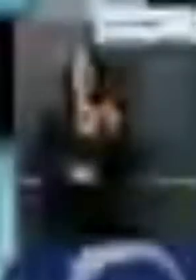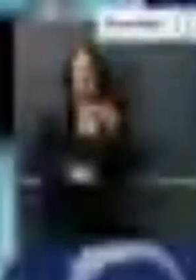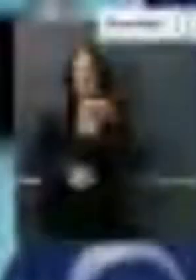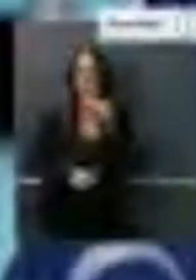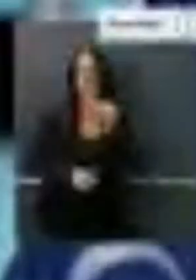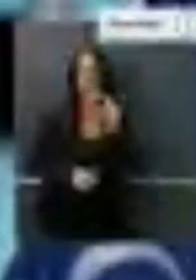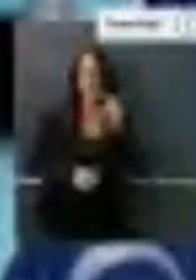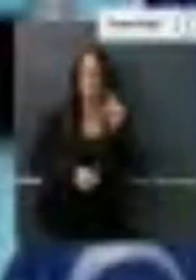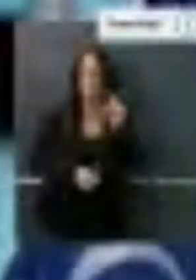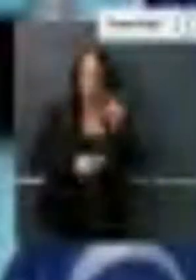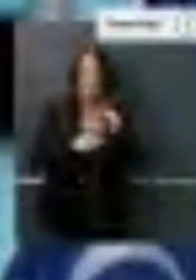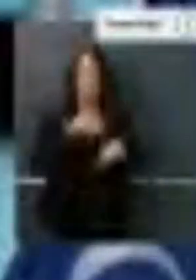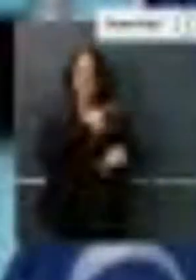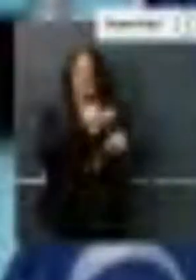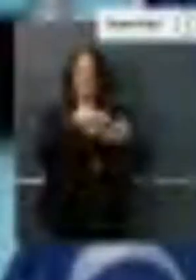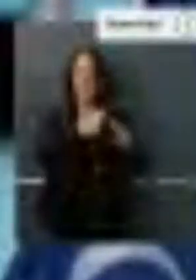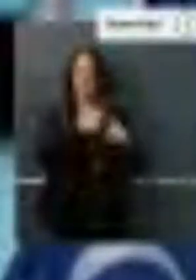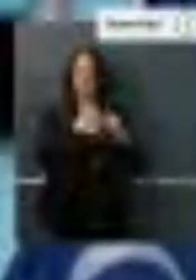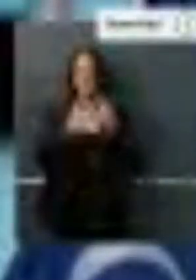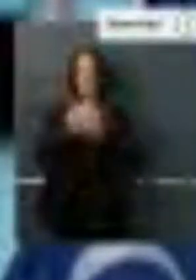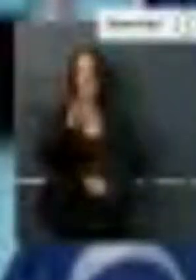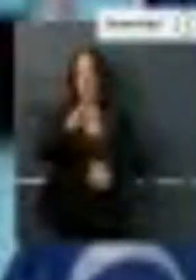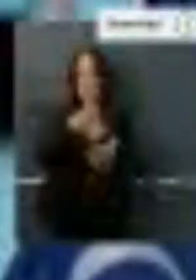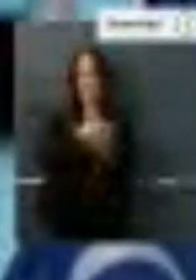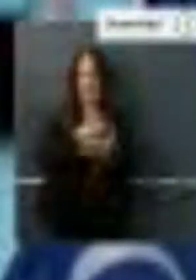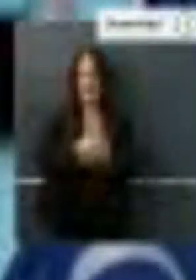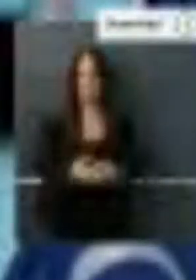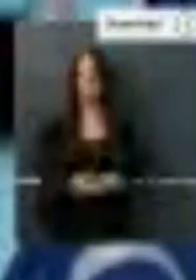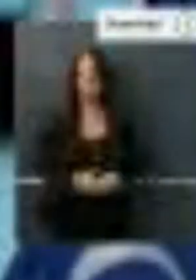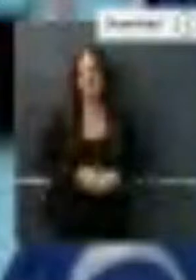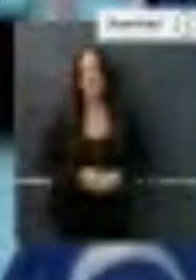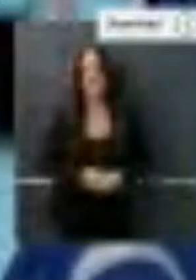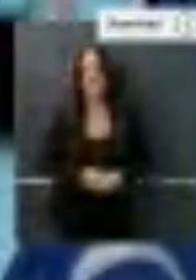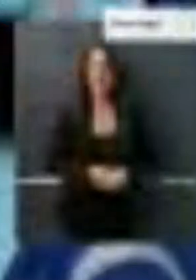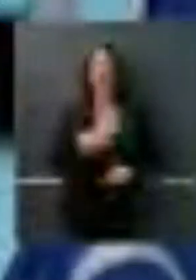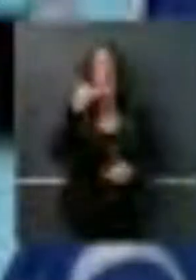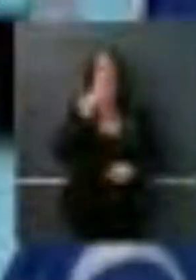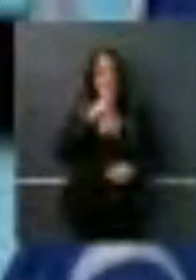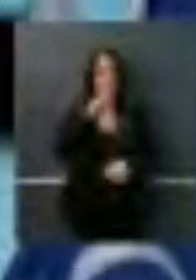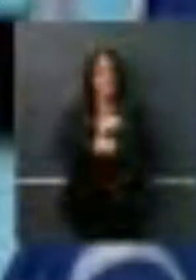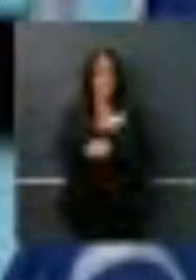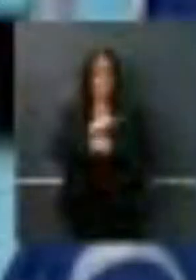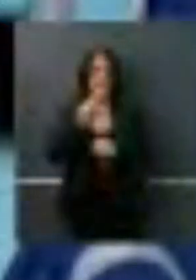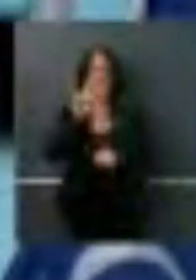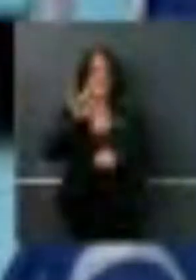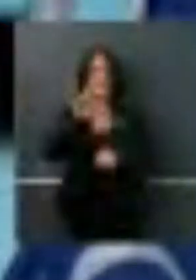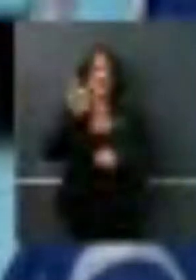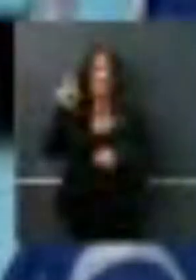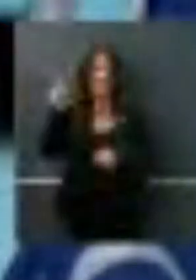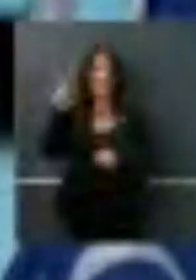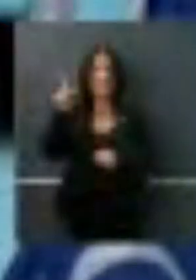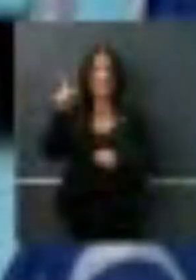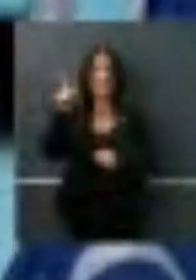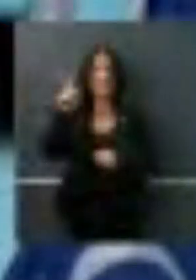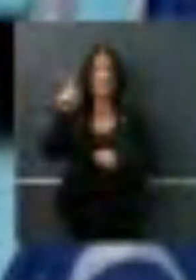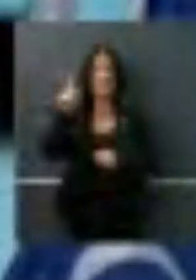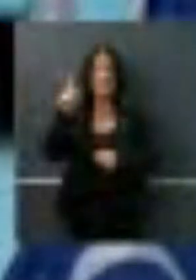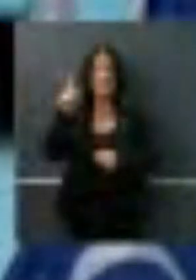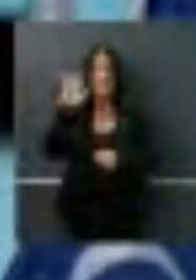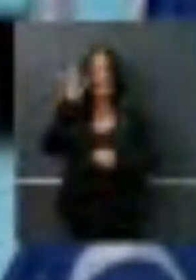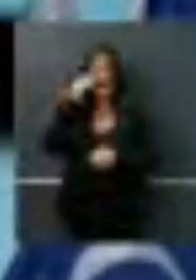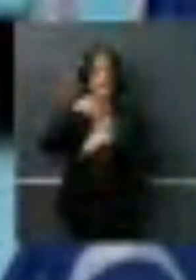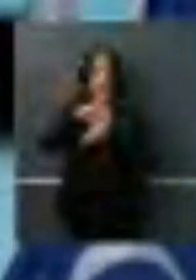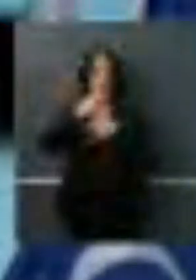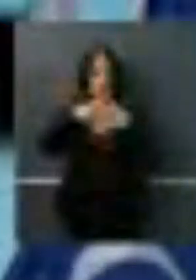any of those contributions from the feds that perhaps have been taken away by those same debt collectors. So student